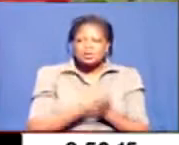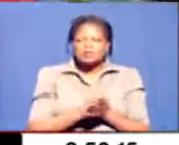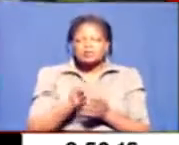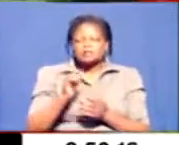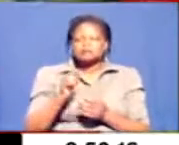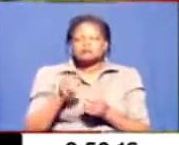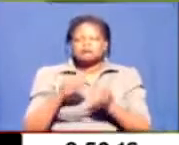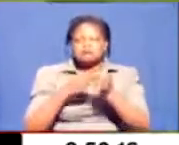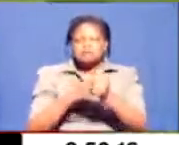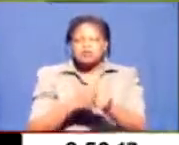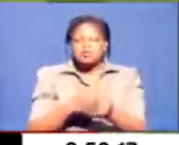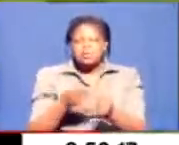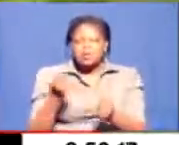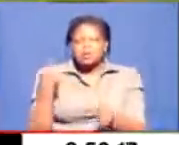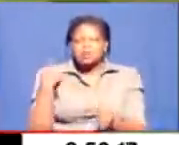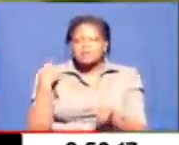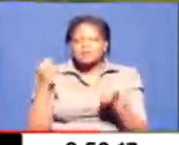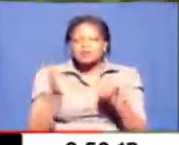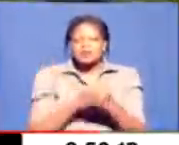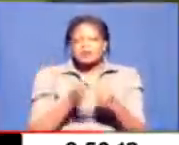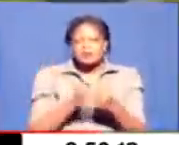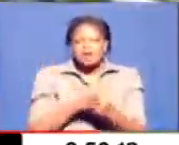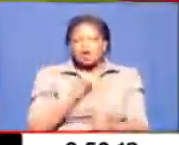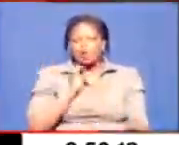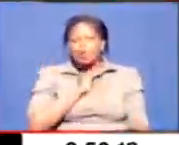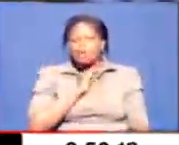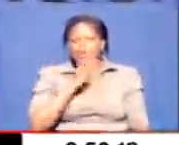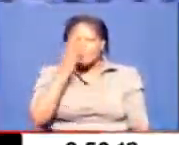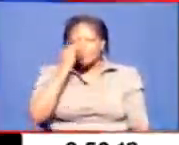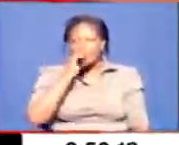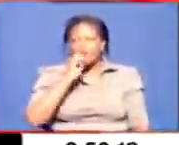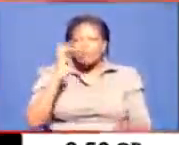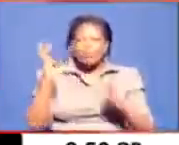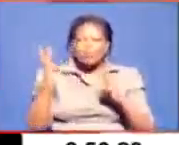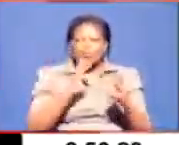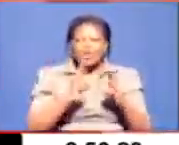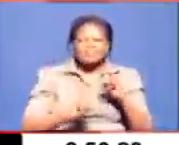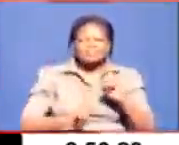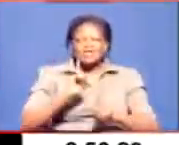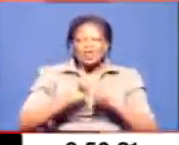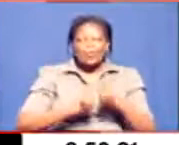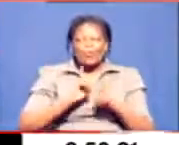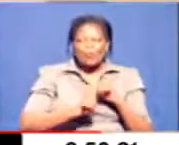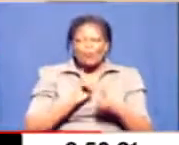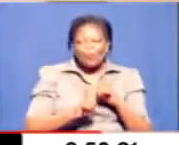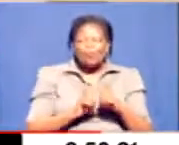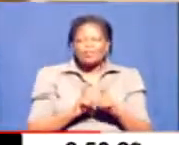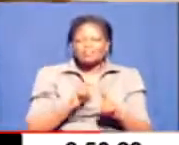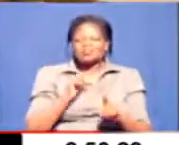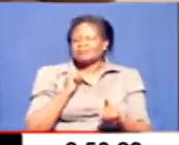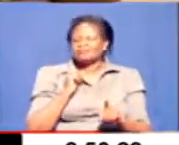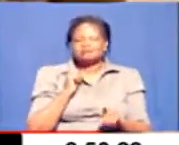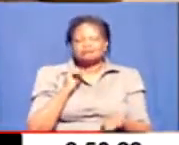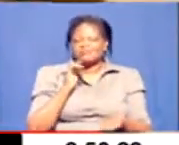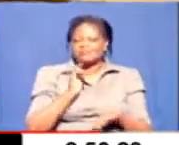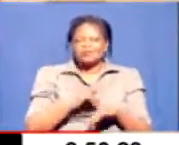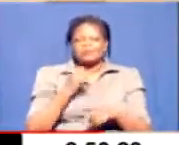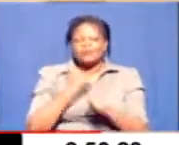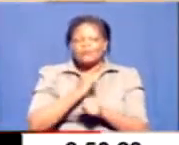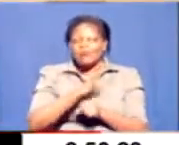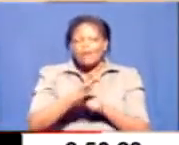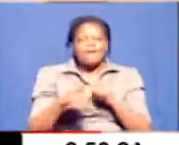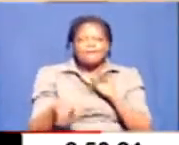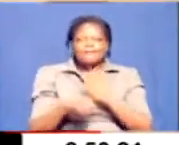who were placed ninth in the race, complained of the hot weather conditions that really impacted on their performance. Kwa furaha yangu nasema ya